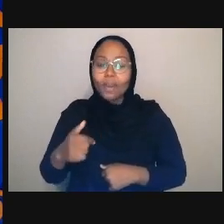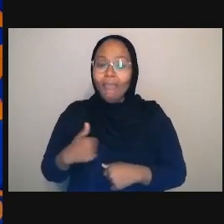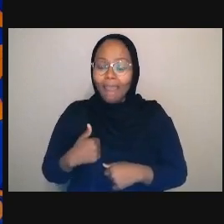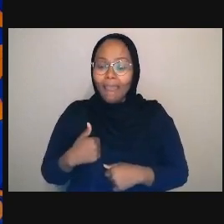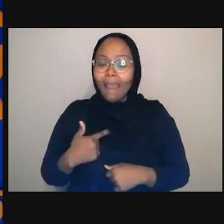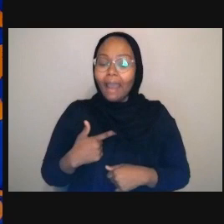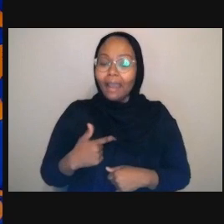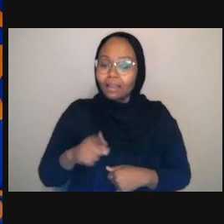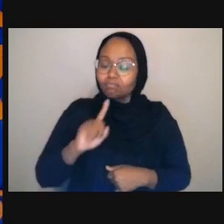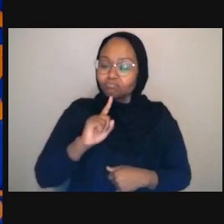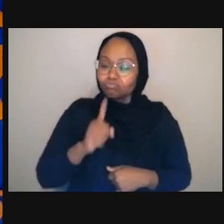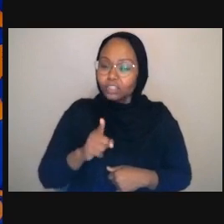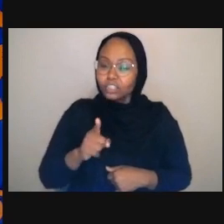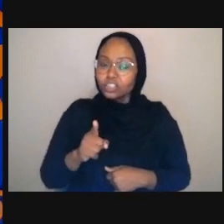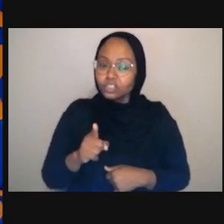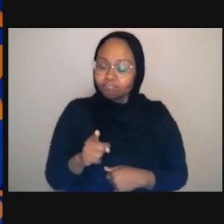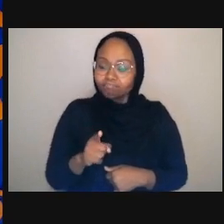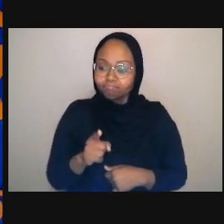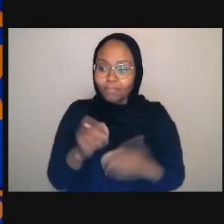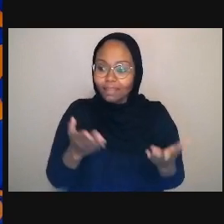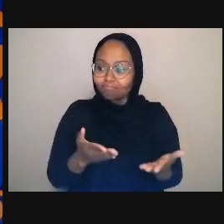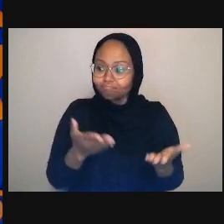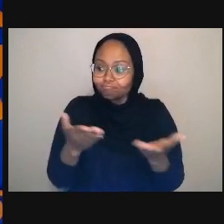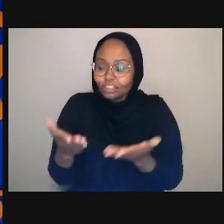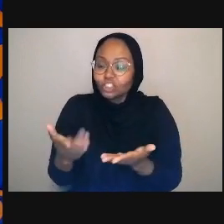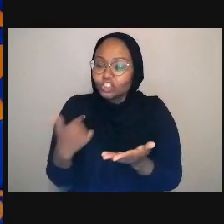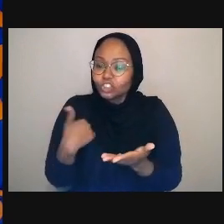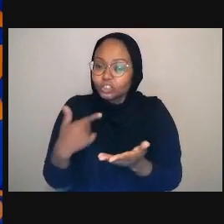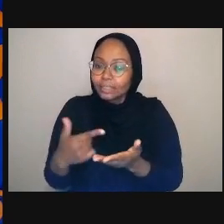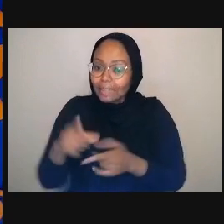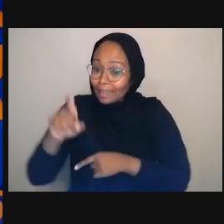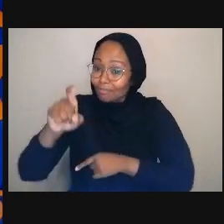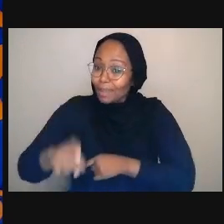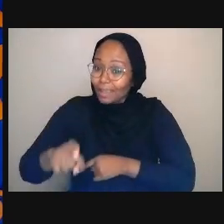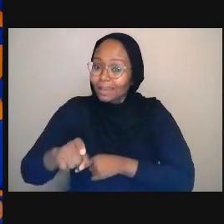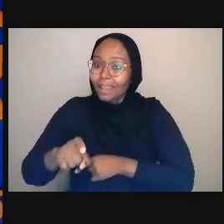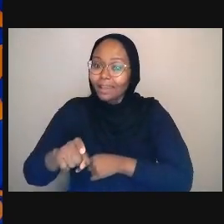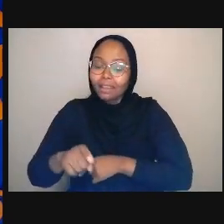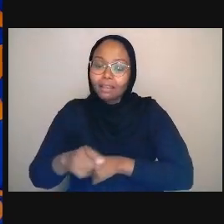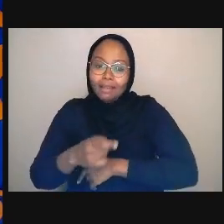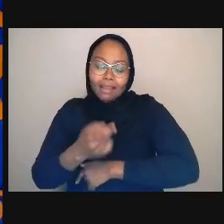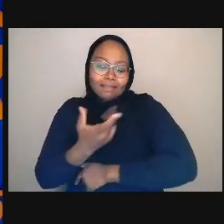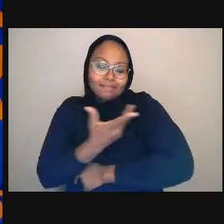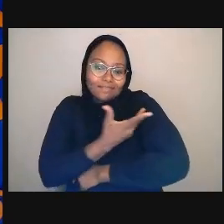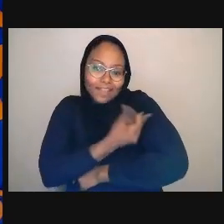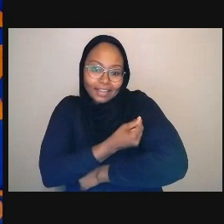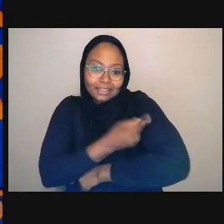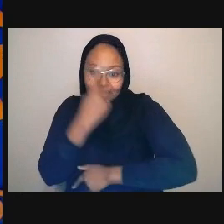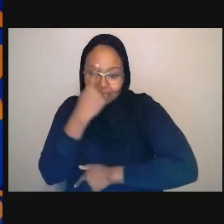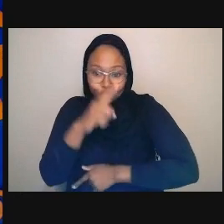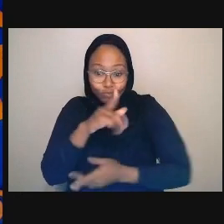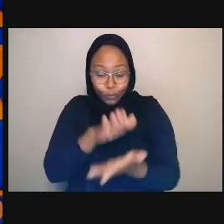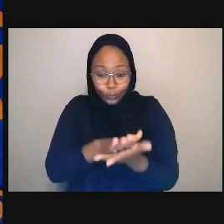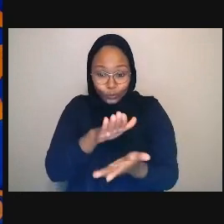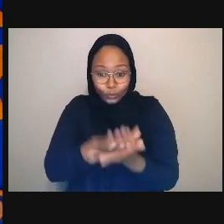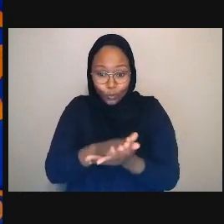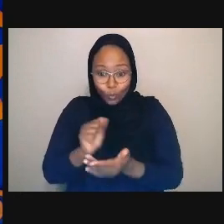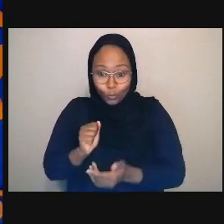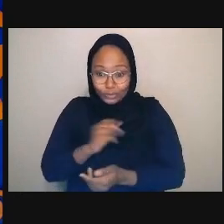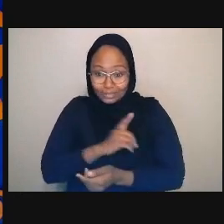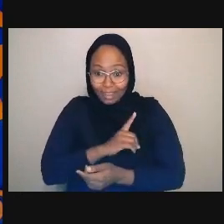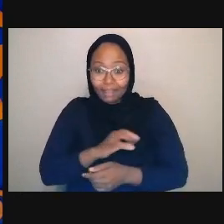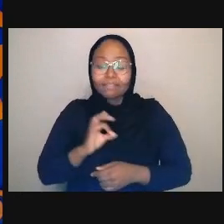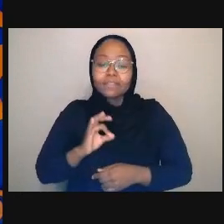of mandating vaccines for faculty in the schools and people who are in